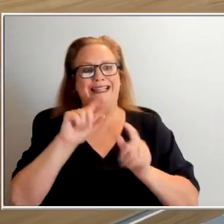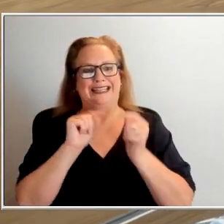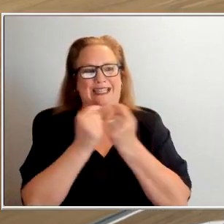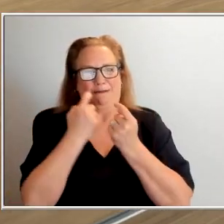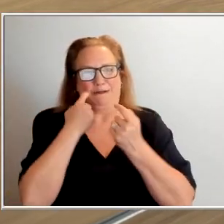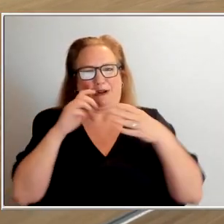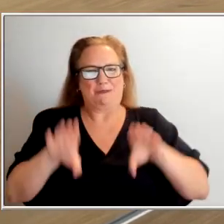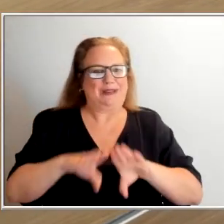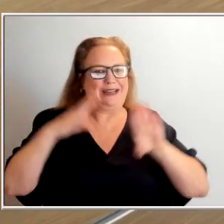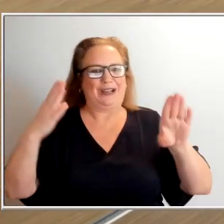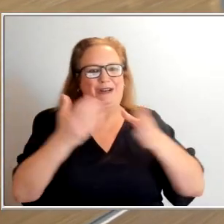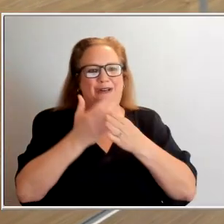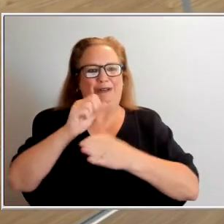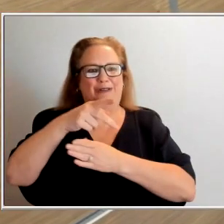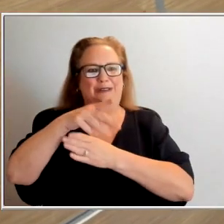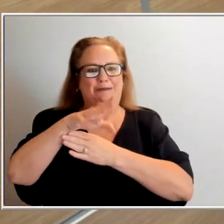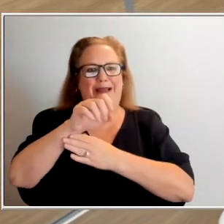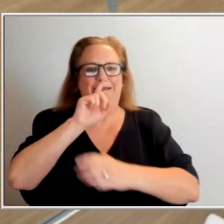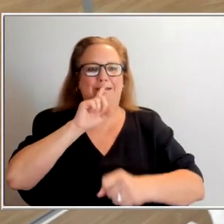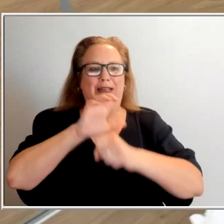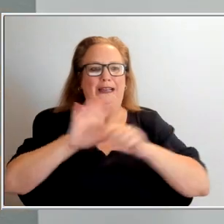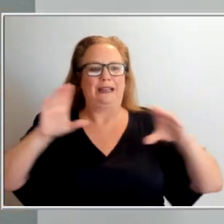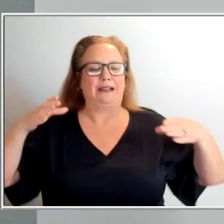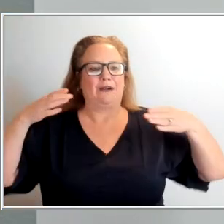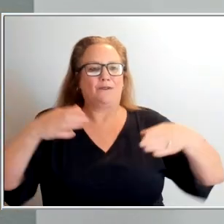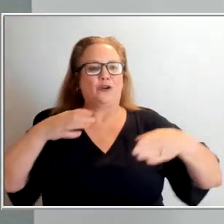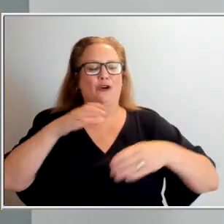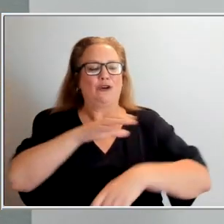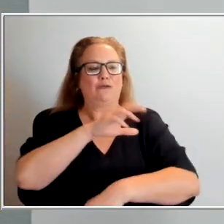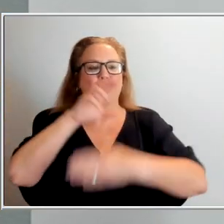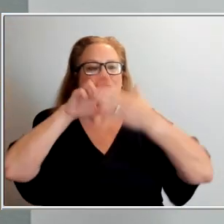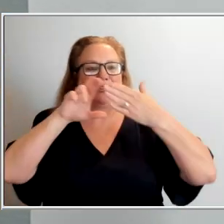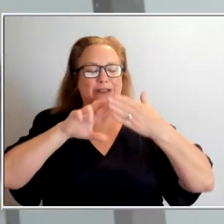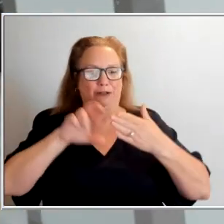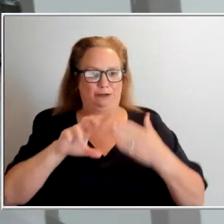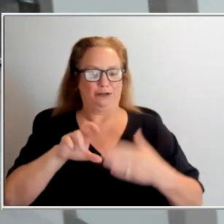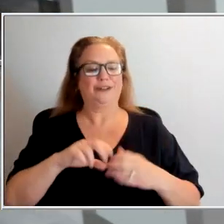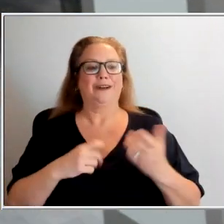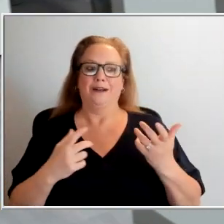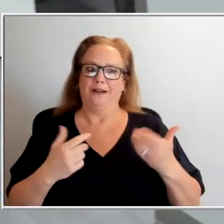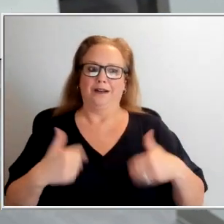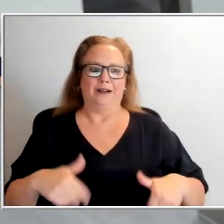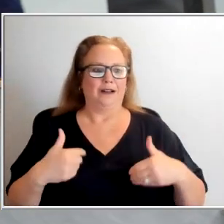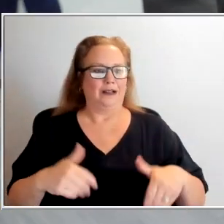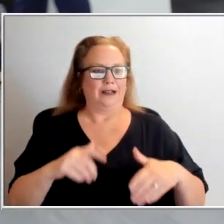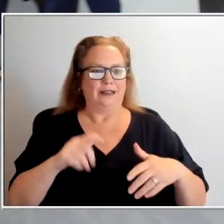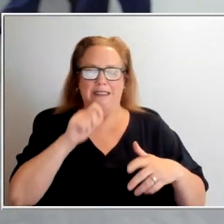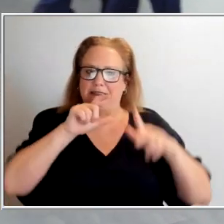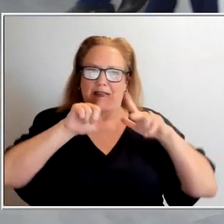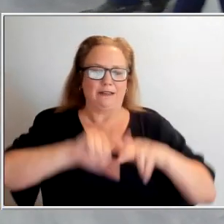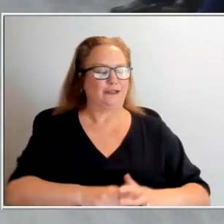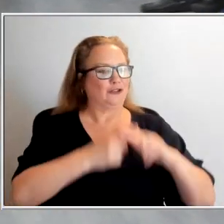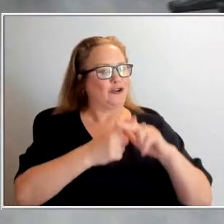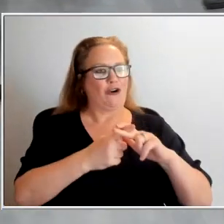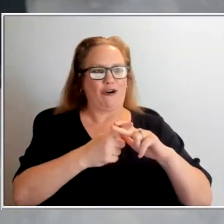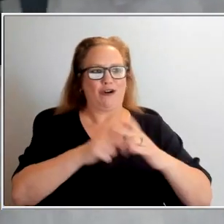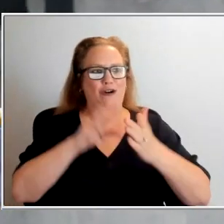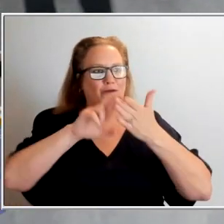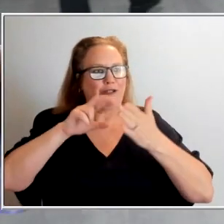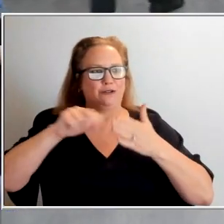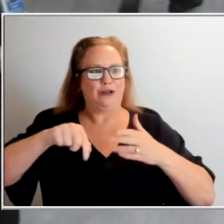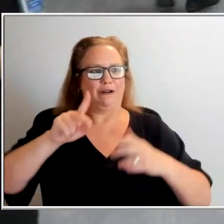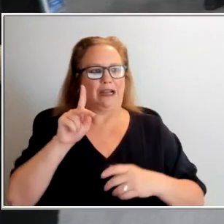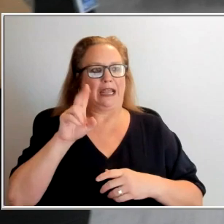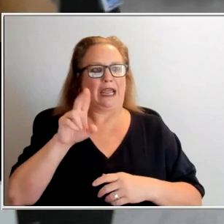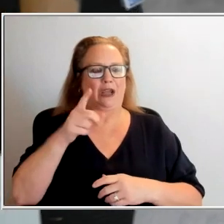new space dedicated to clinical trial research. Dr. Gupta, this is not the start of cardiovascular research here at the health system. You've